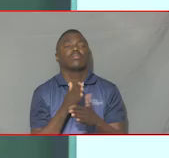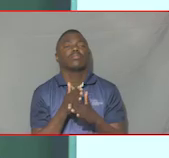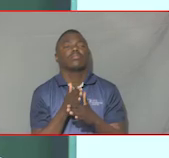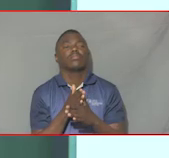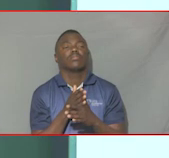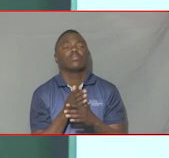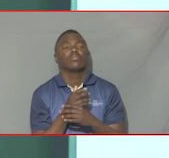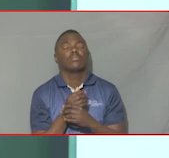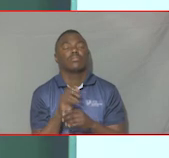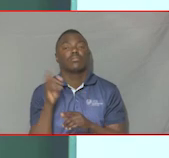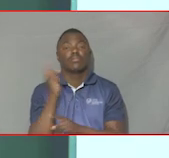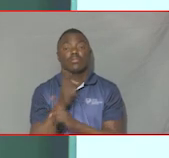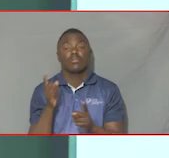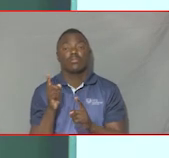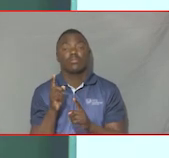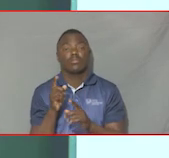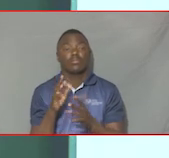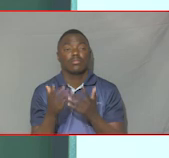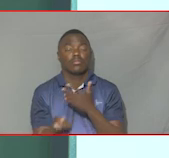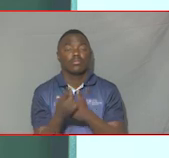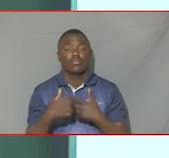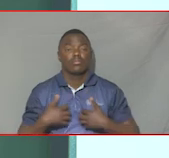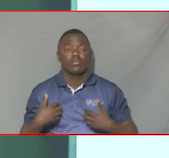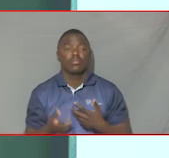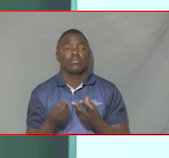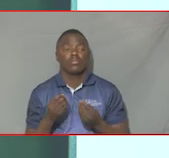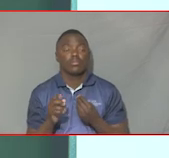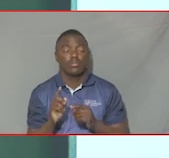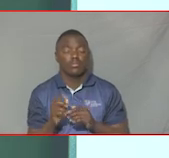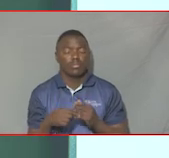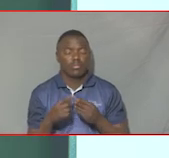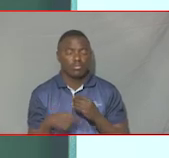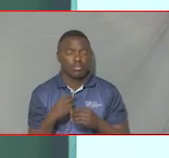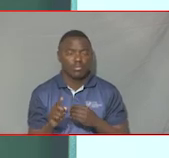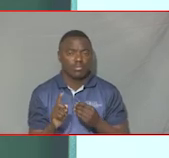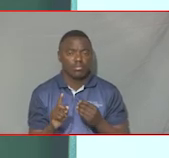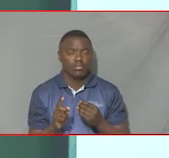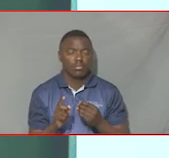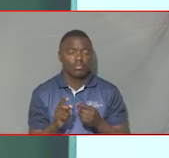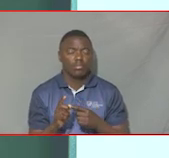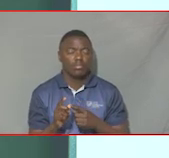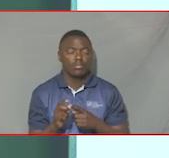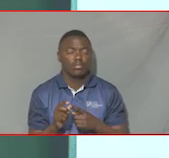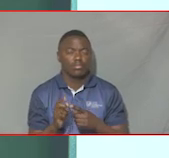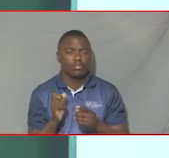mathematics mark is a high science mark. A low mathematics mark is a low science mark. Is that clear?